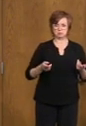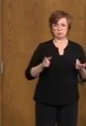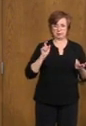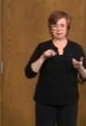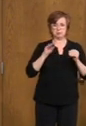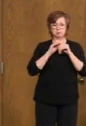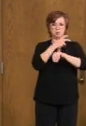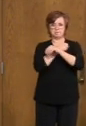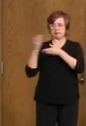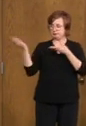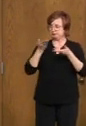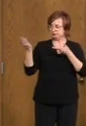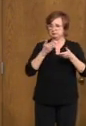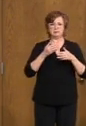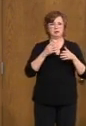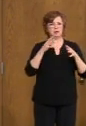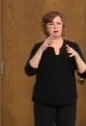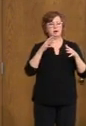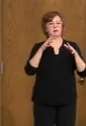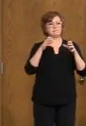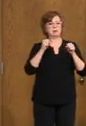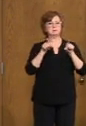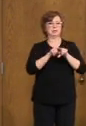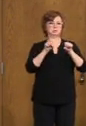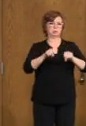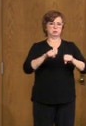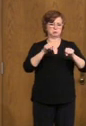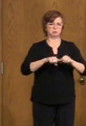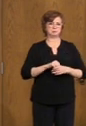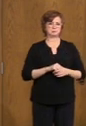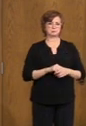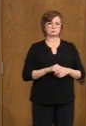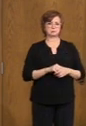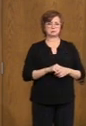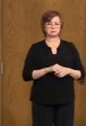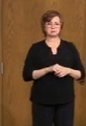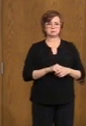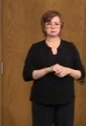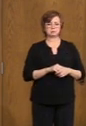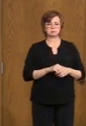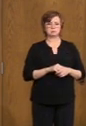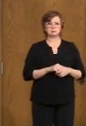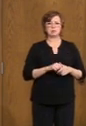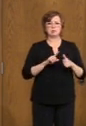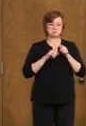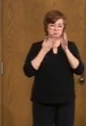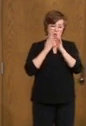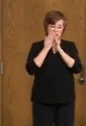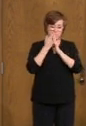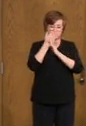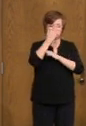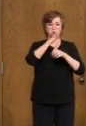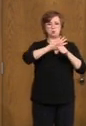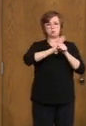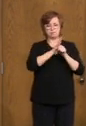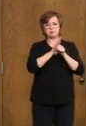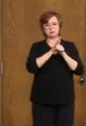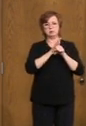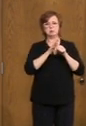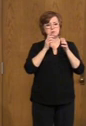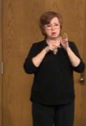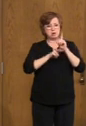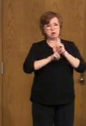number of vaccines as soon as possible, ultimately finding our way through this COVID-19 pandemic and finding our way back